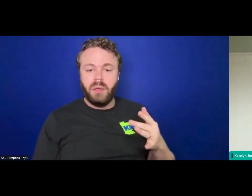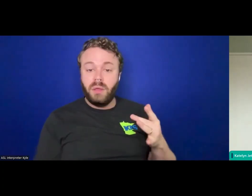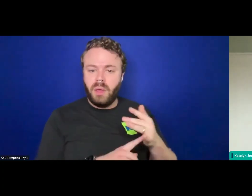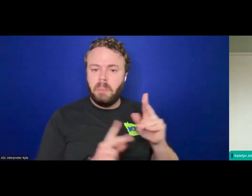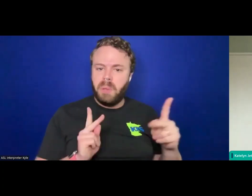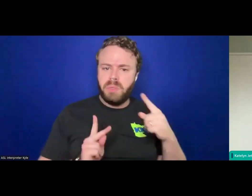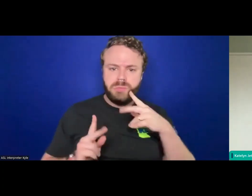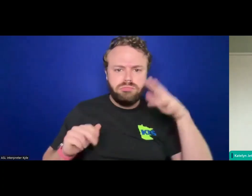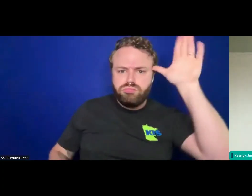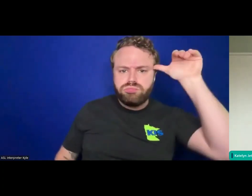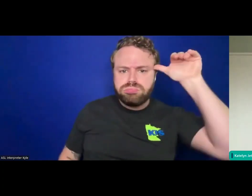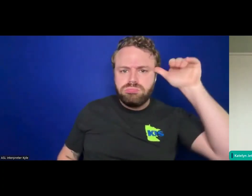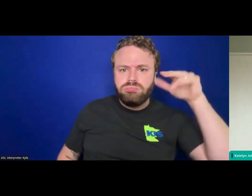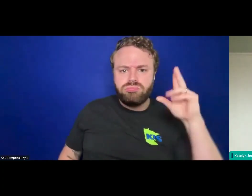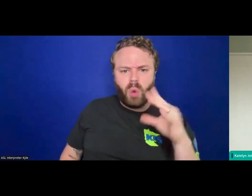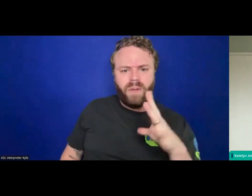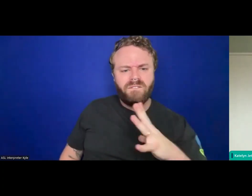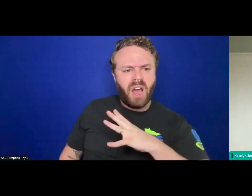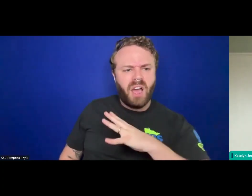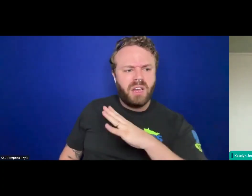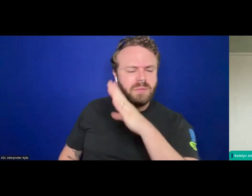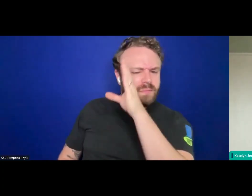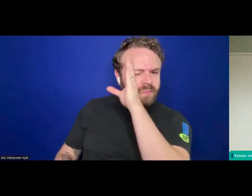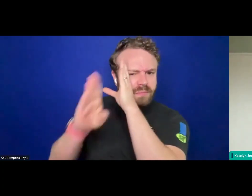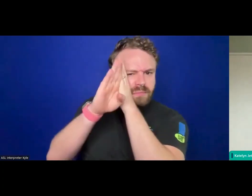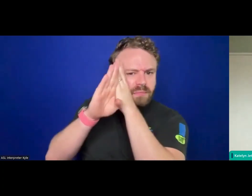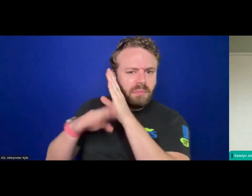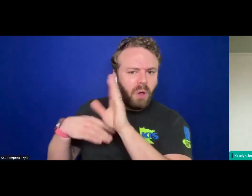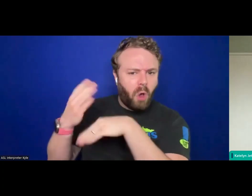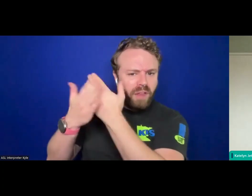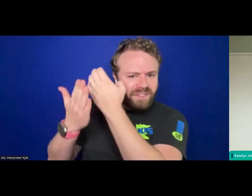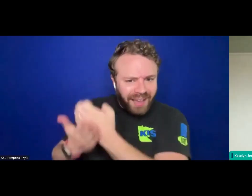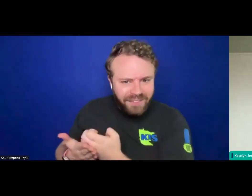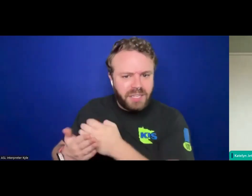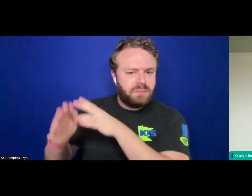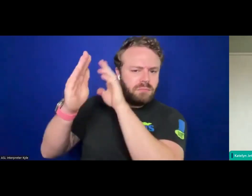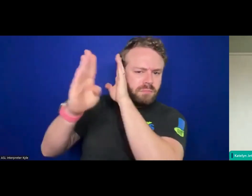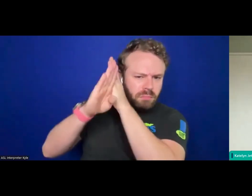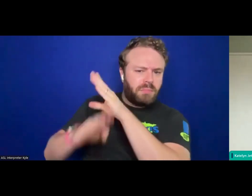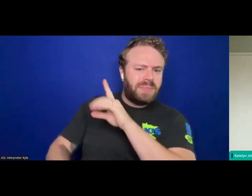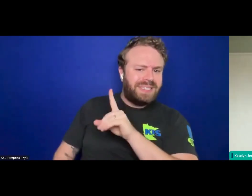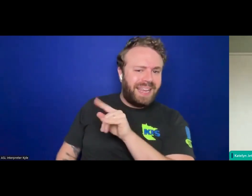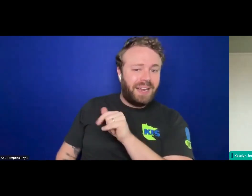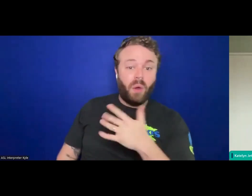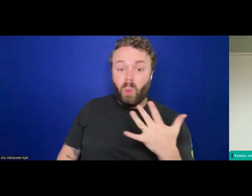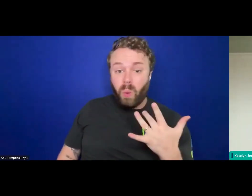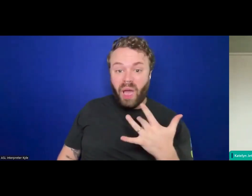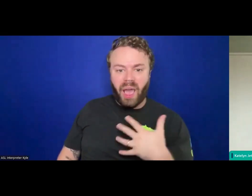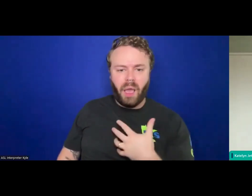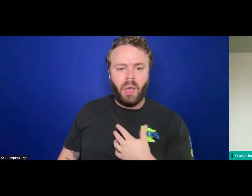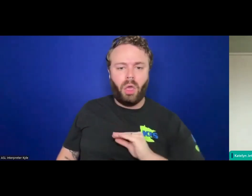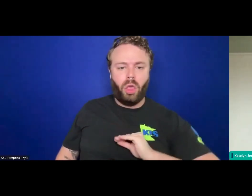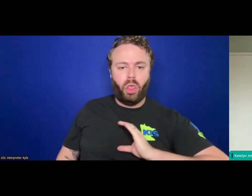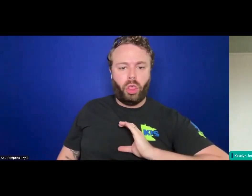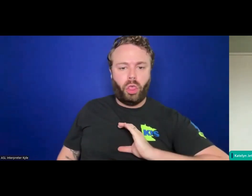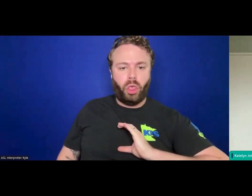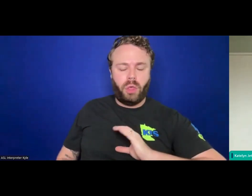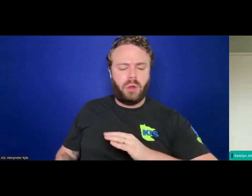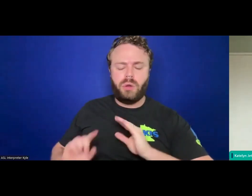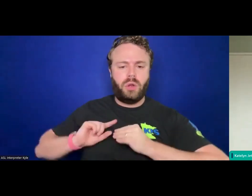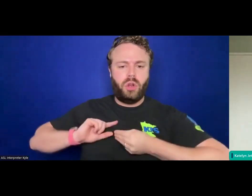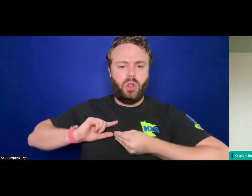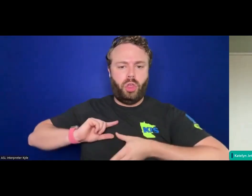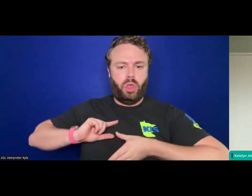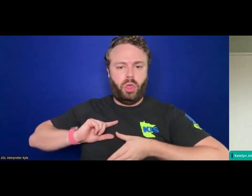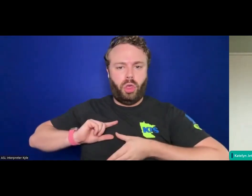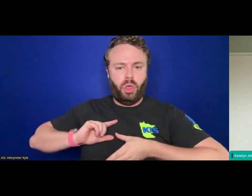down, rejecting the data and the evidence even more, because basically their views are linked to their